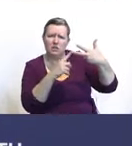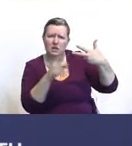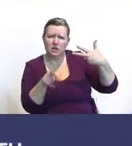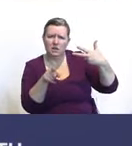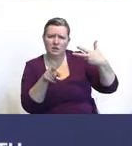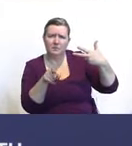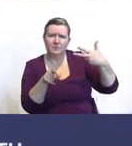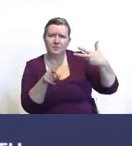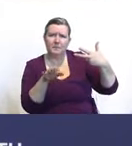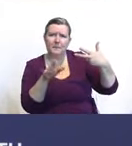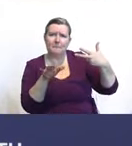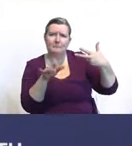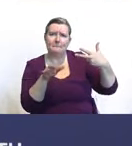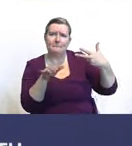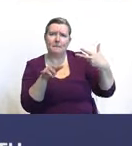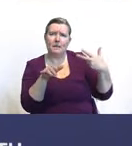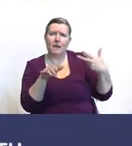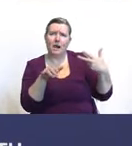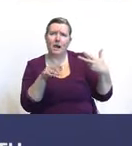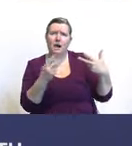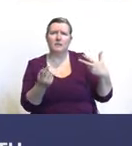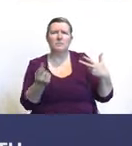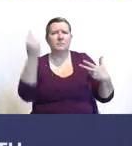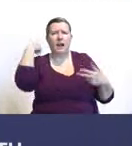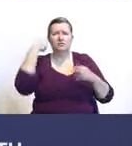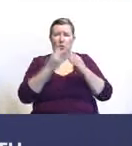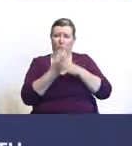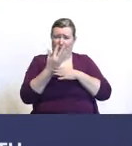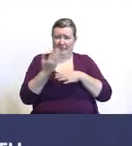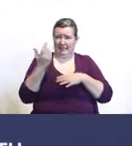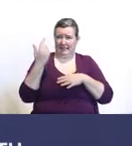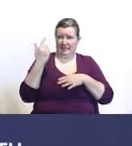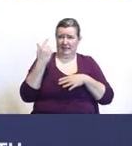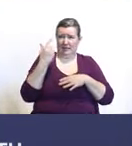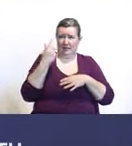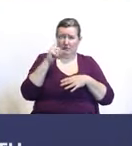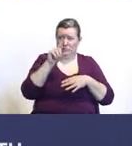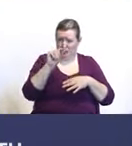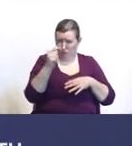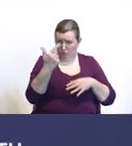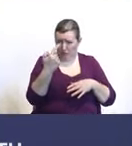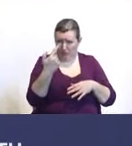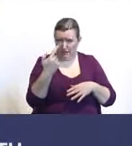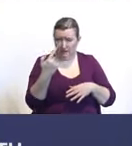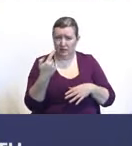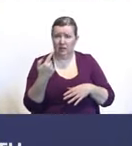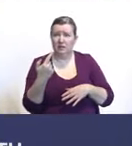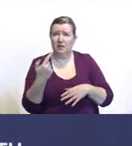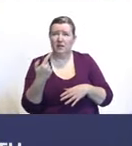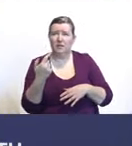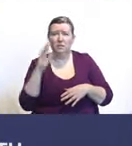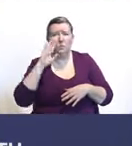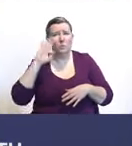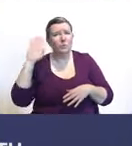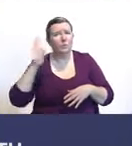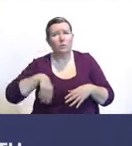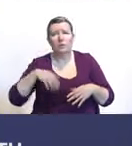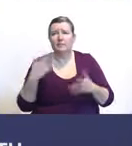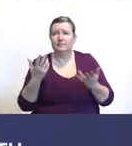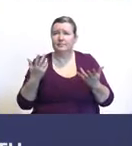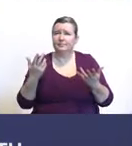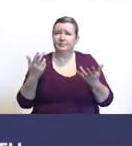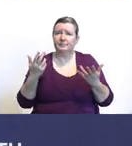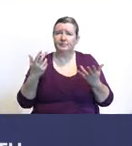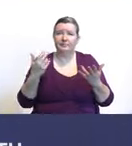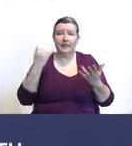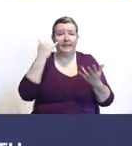to spring of 21, that, and not that any death, any number over